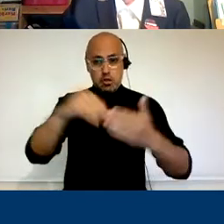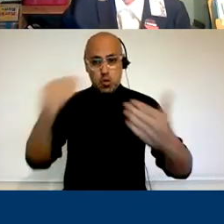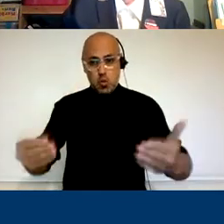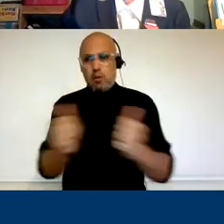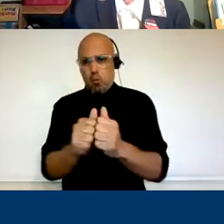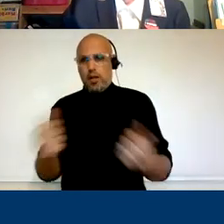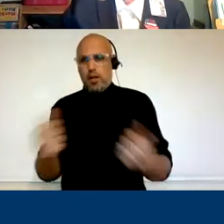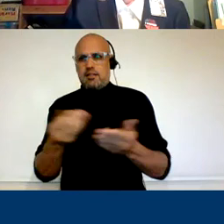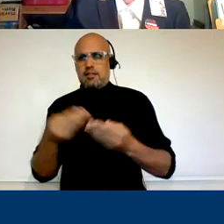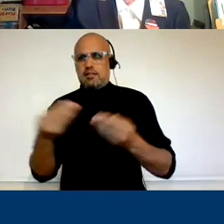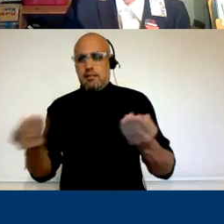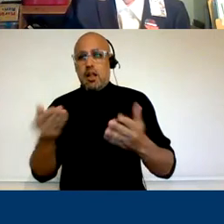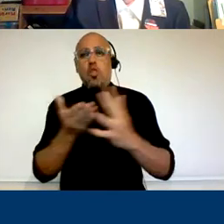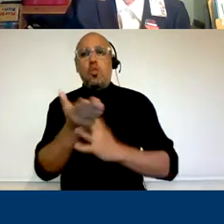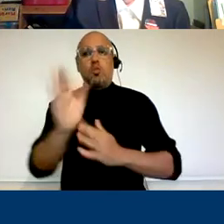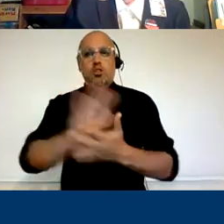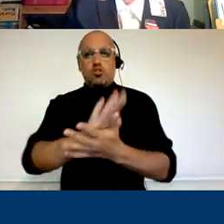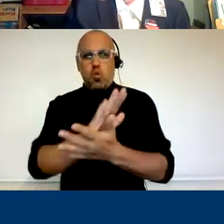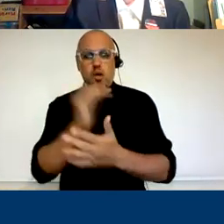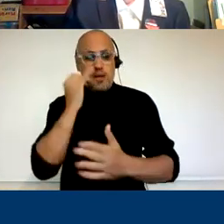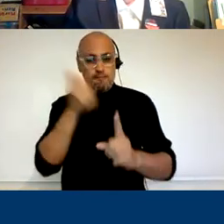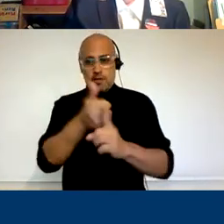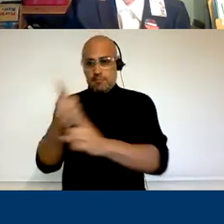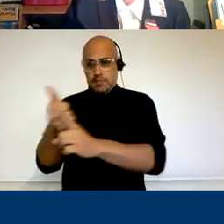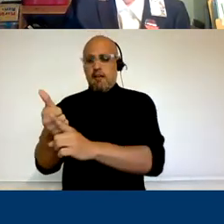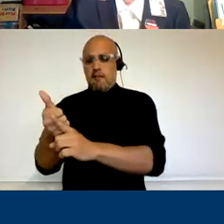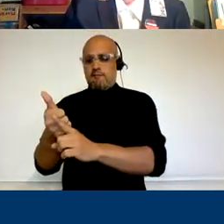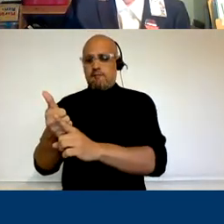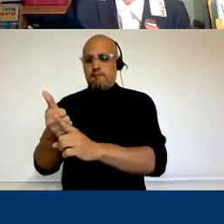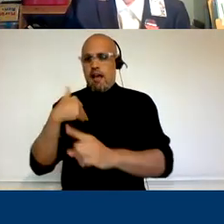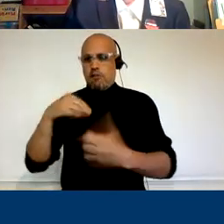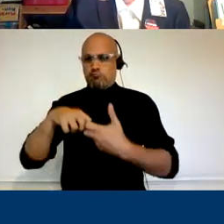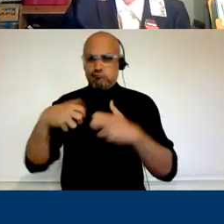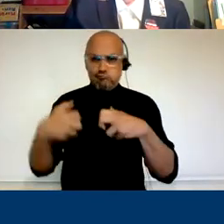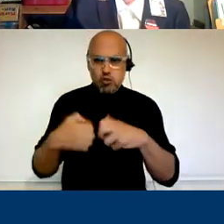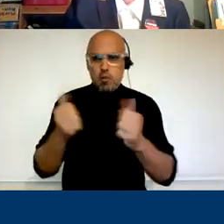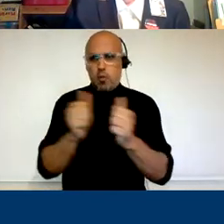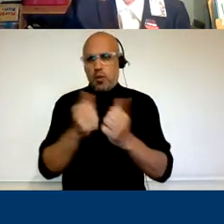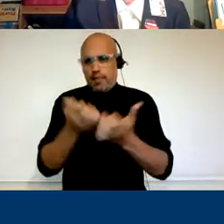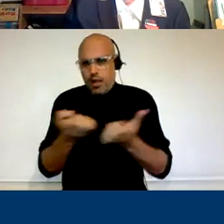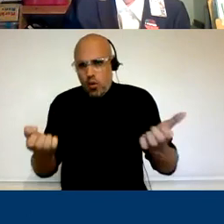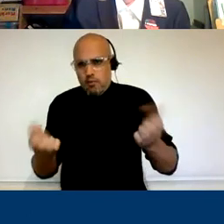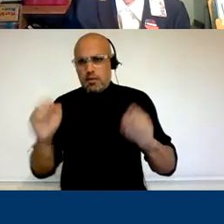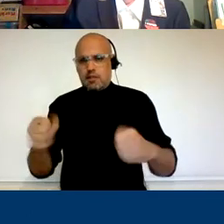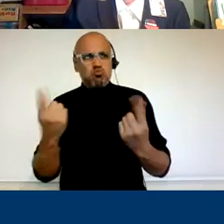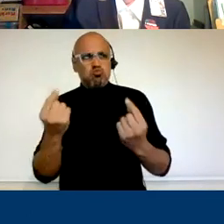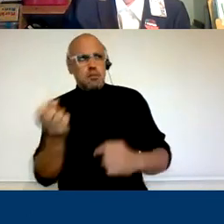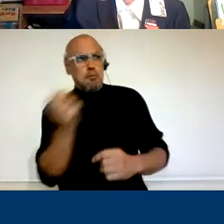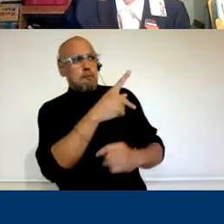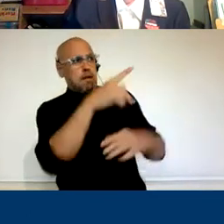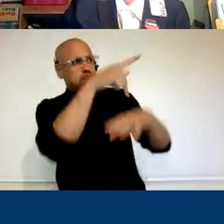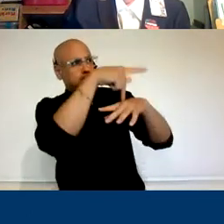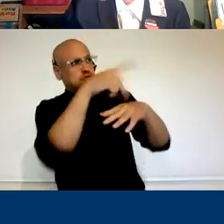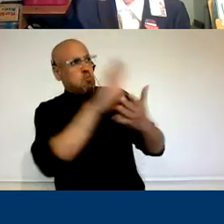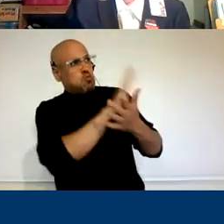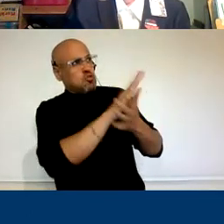device through their school. If they have a problem with the device, they just can go back to the school, to the principal, and